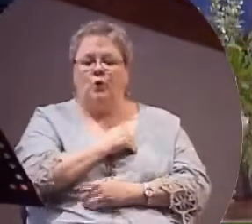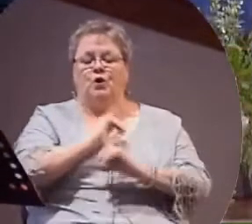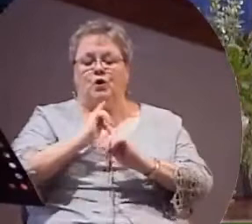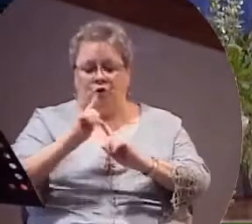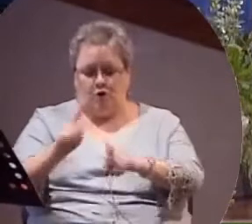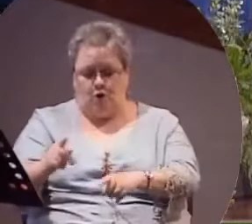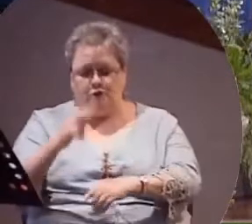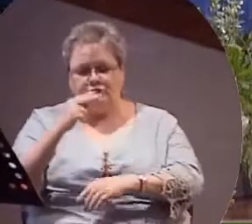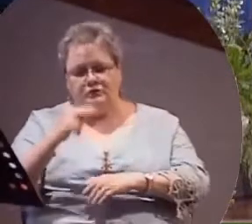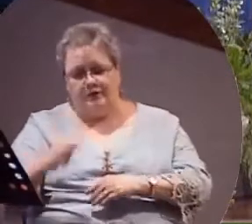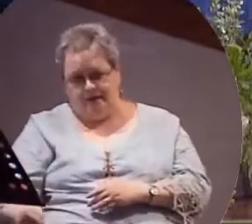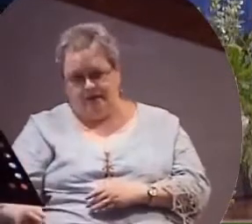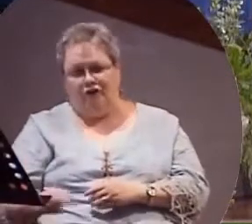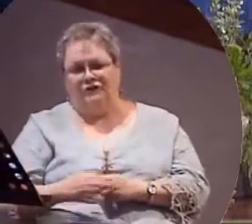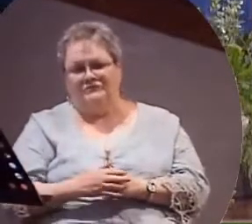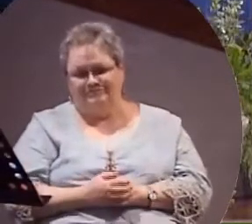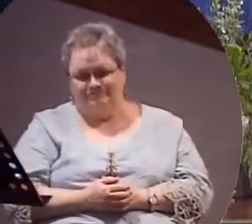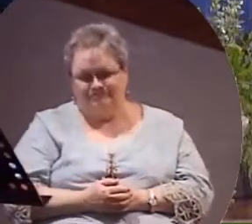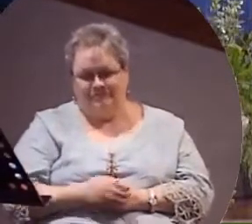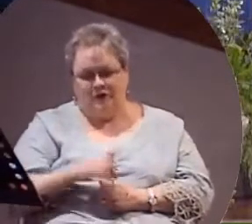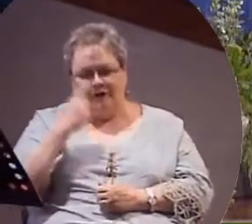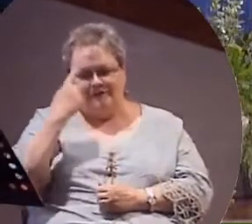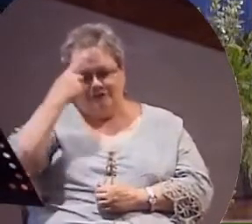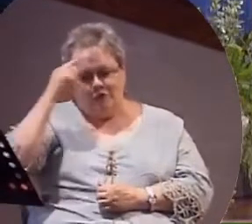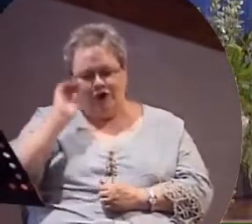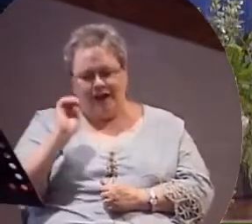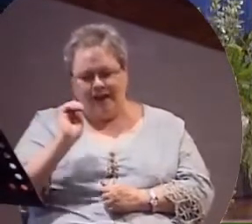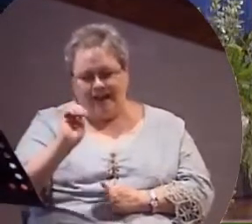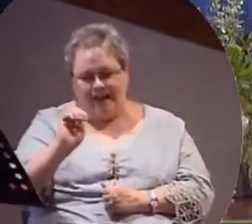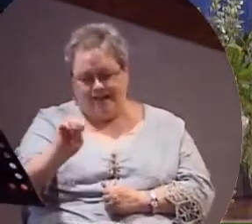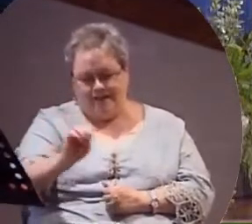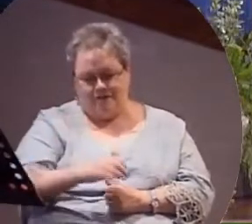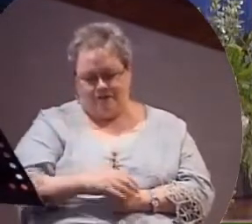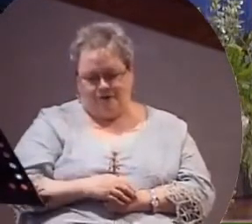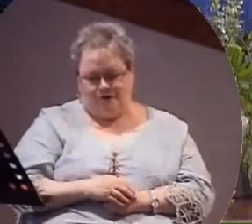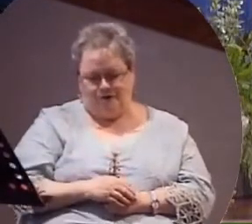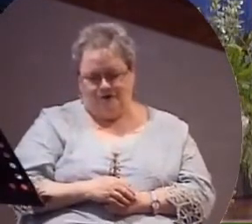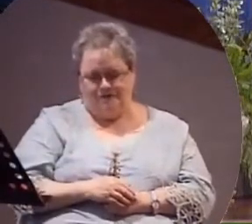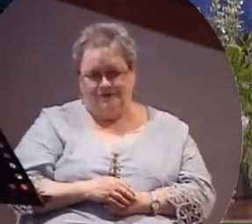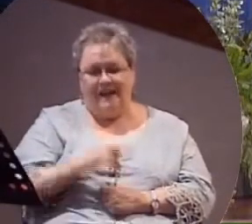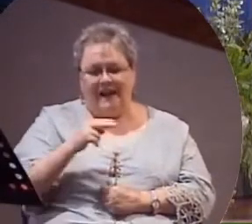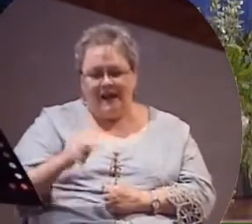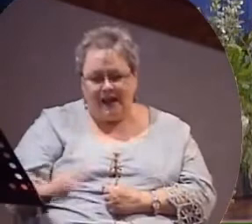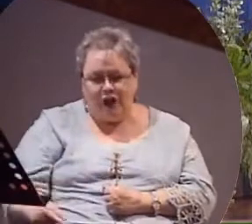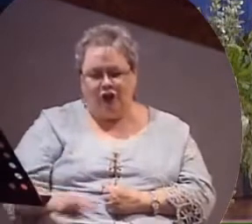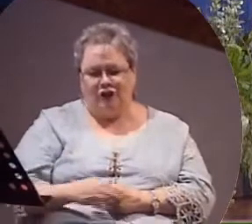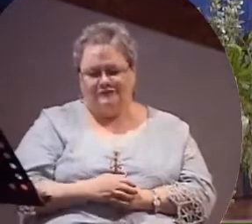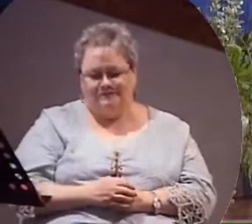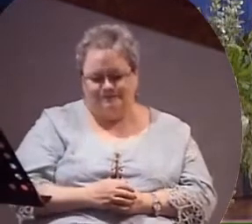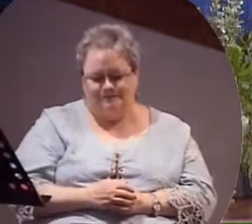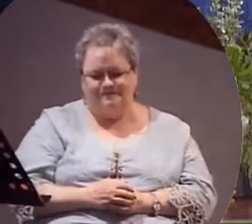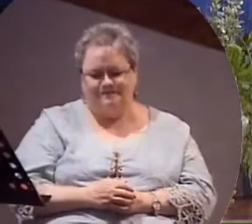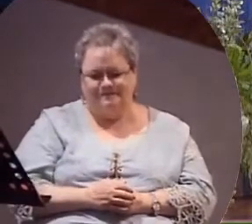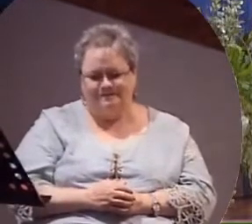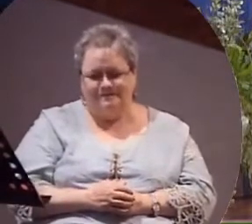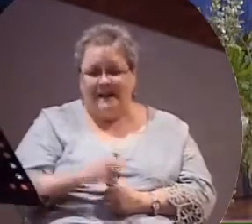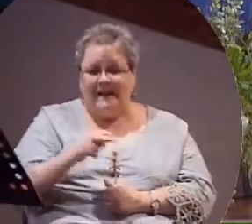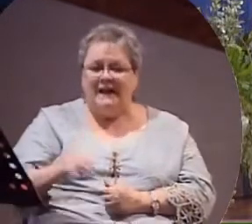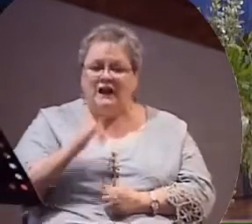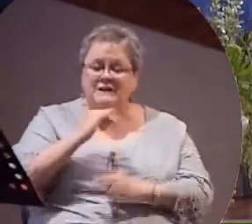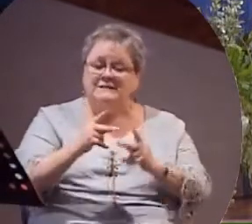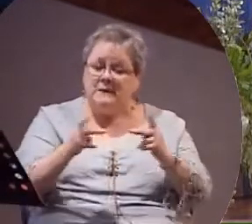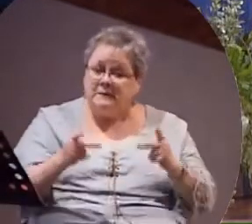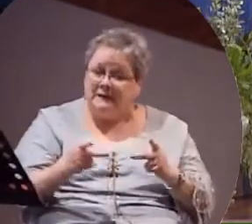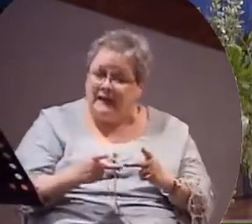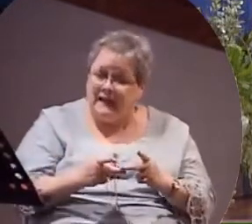God forever and ever, and we call that hell. Amen. Hell is a place that